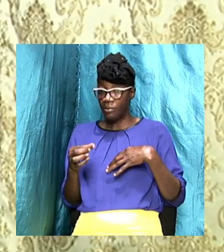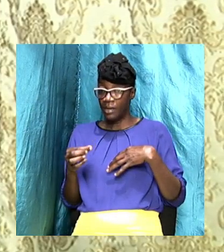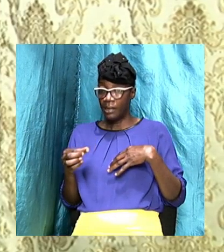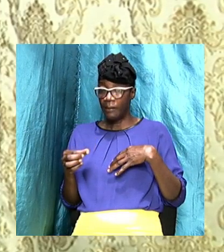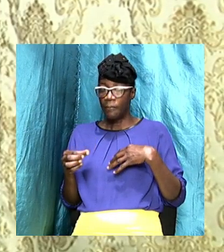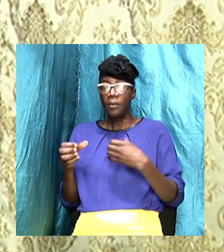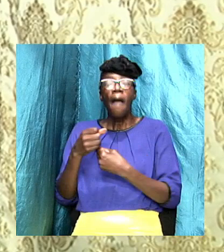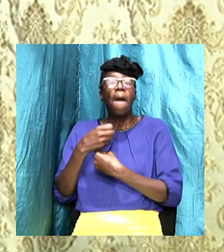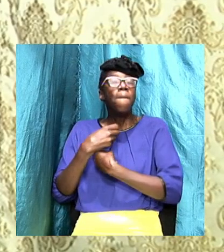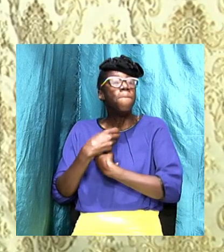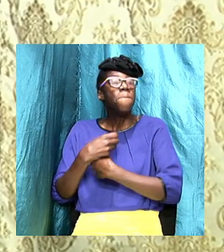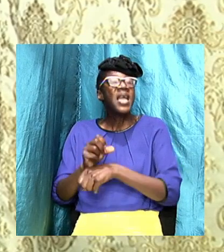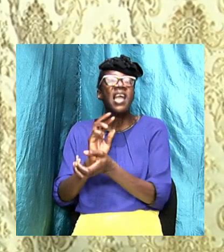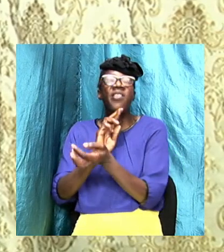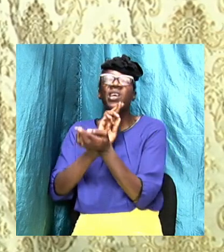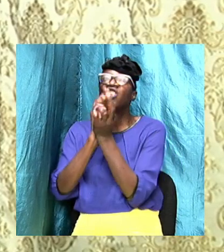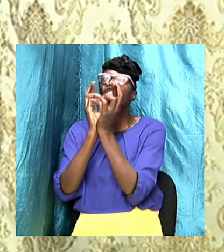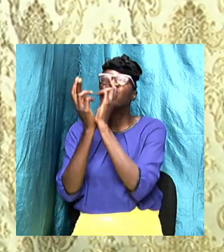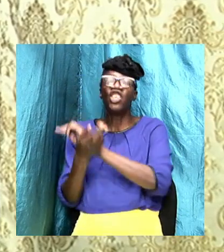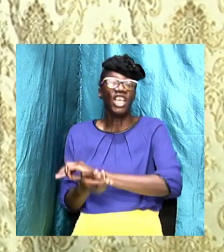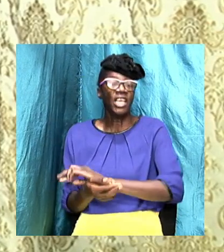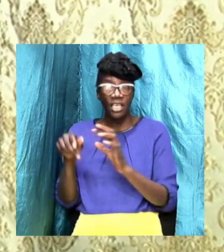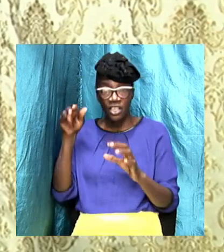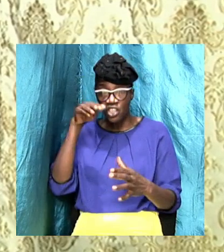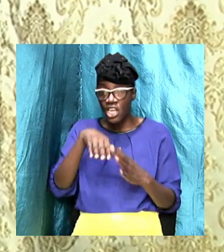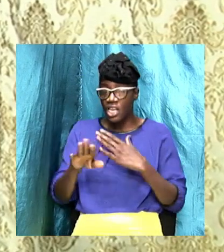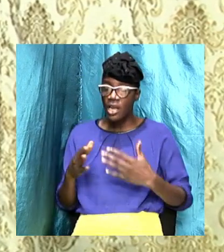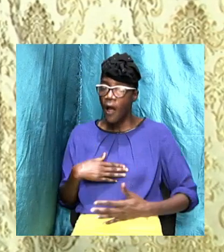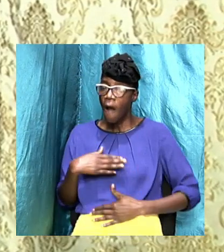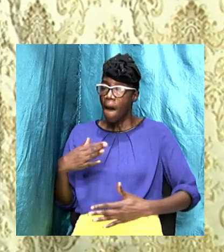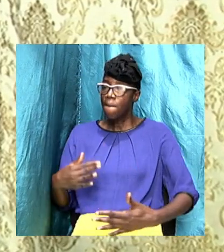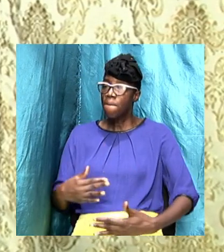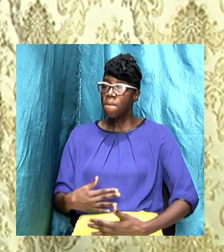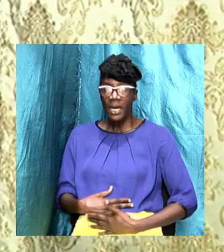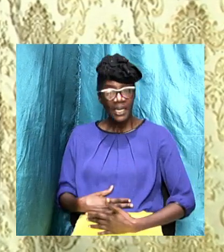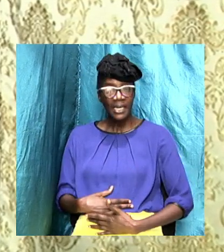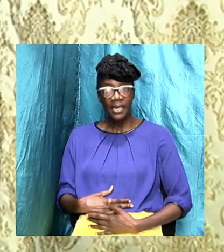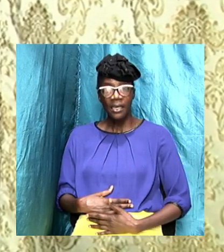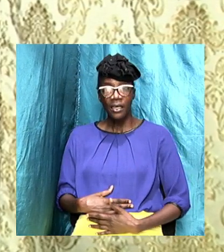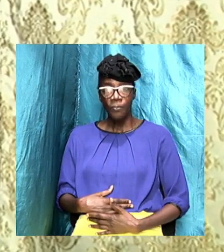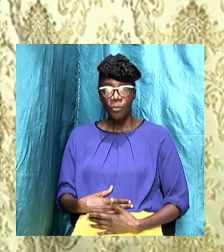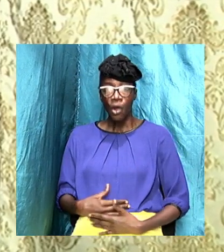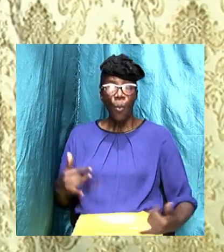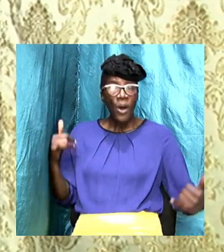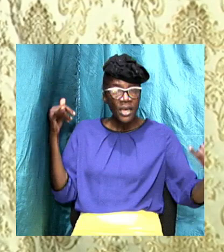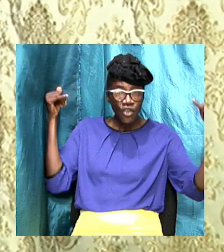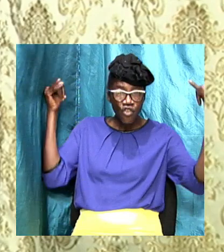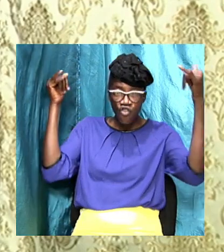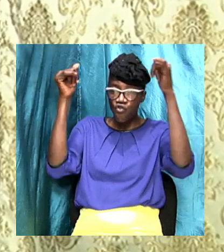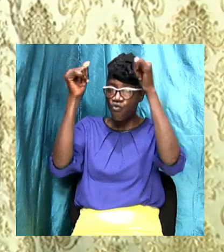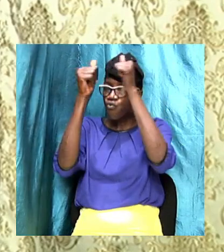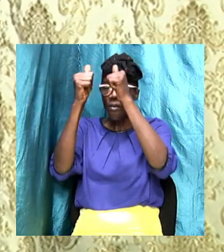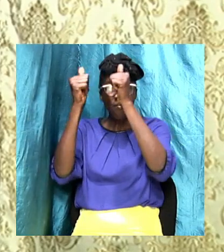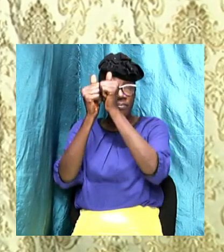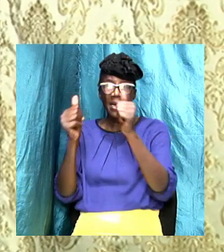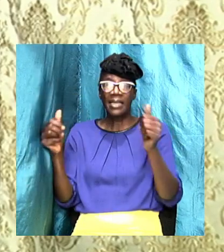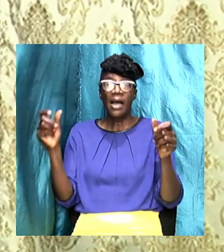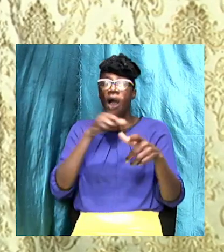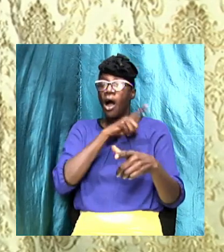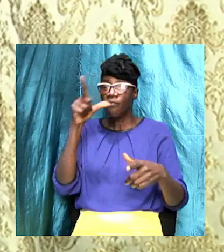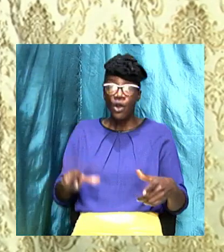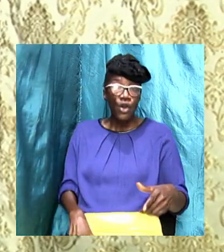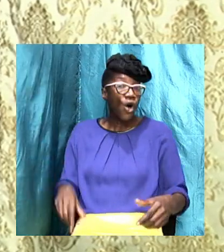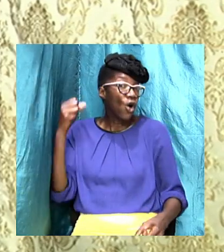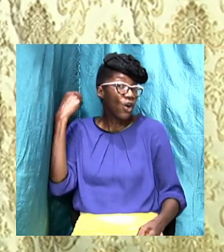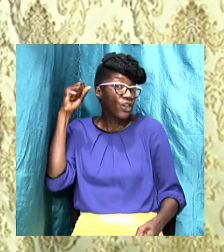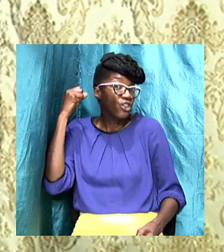that change in our body when, amen, the trumpet of the Lord shall sound. And we know that we